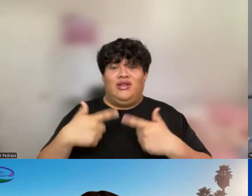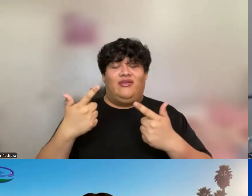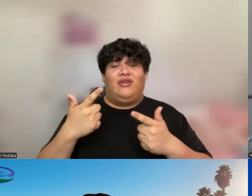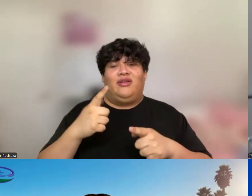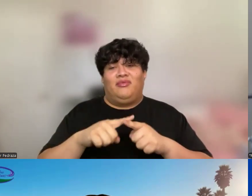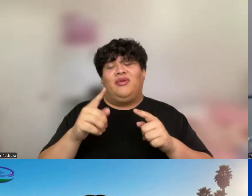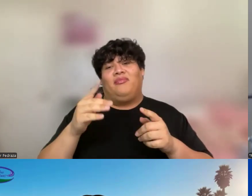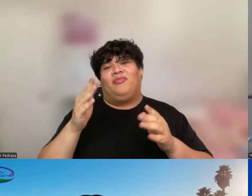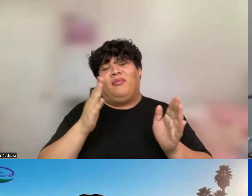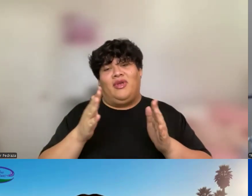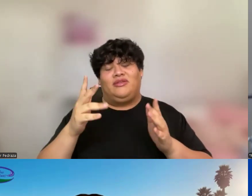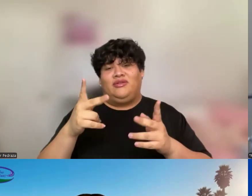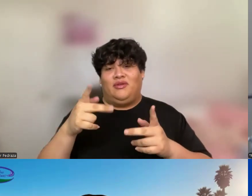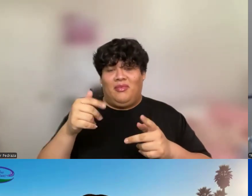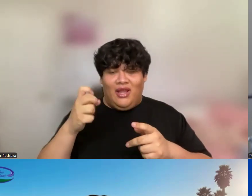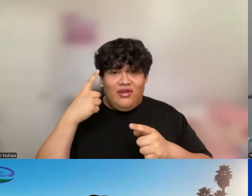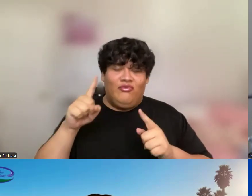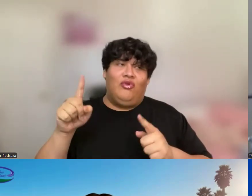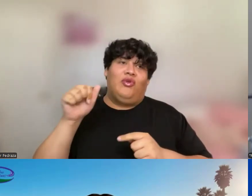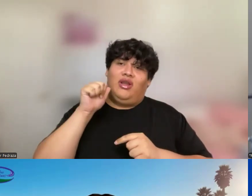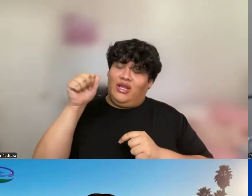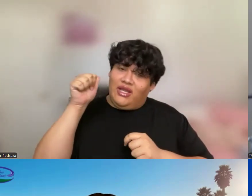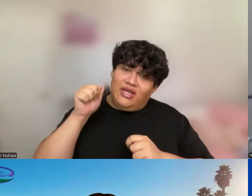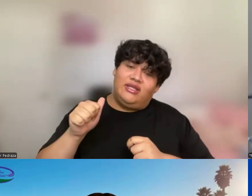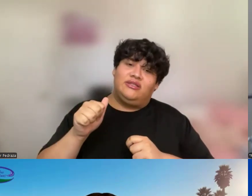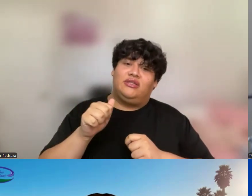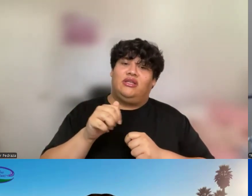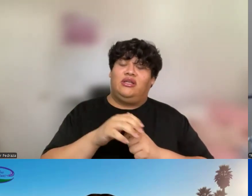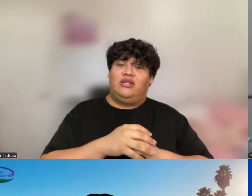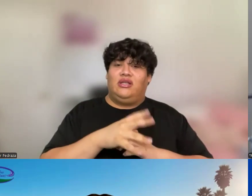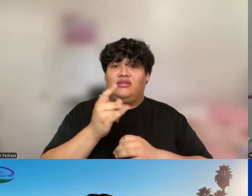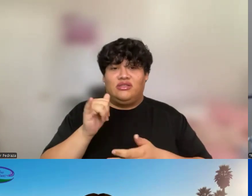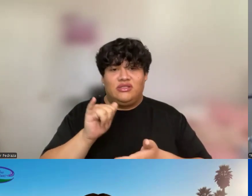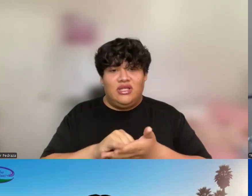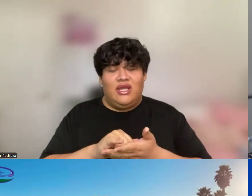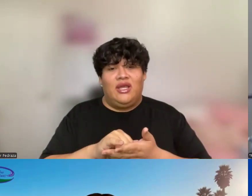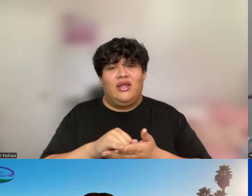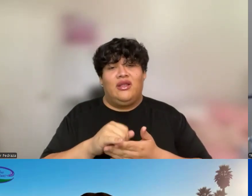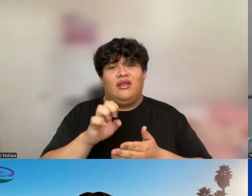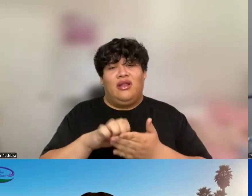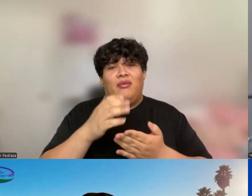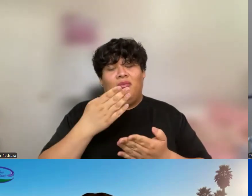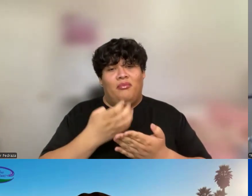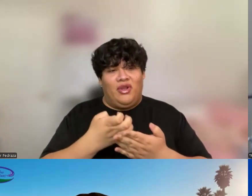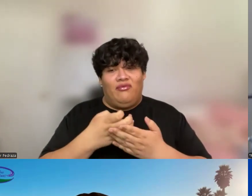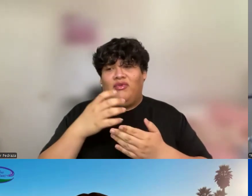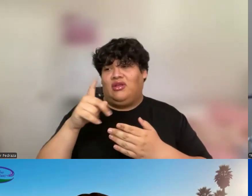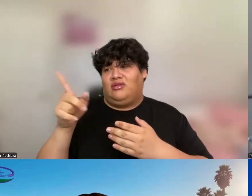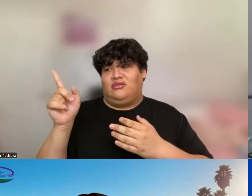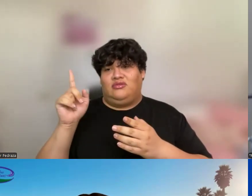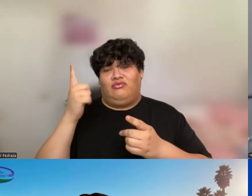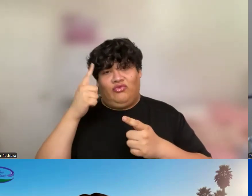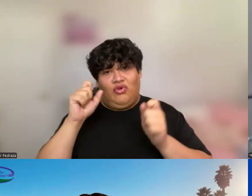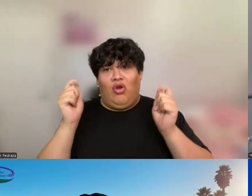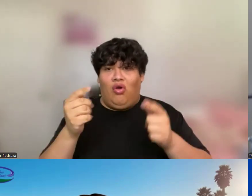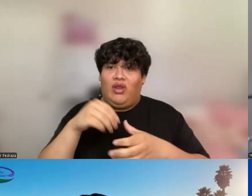but the master plan for aging as just that, as something that benefits everybody in the state of